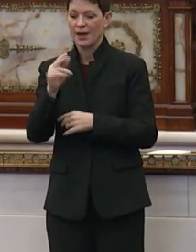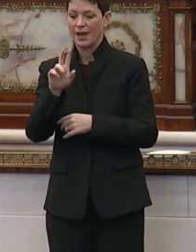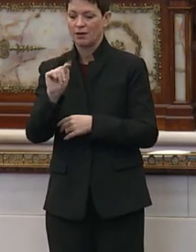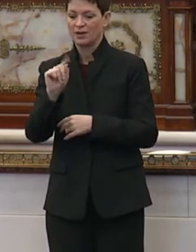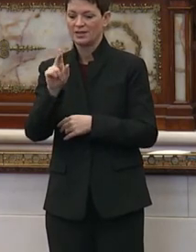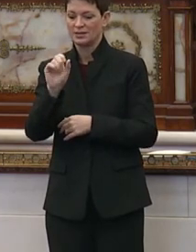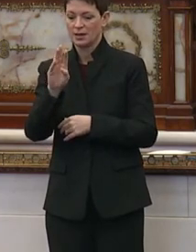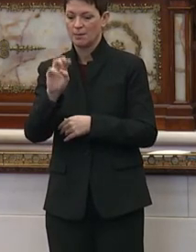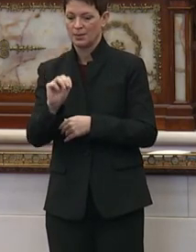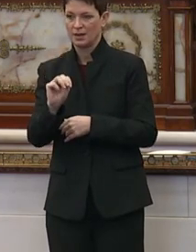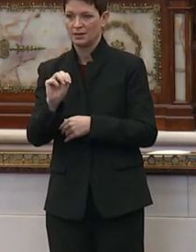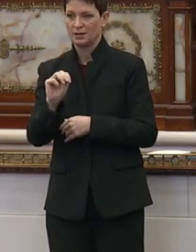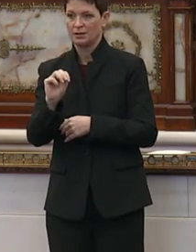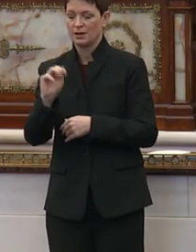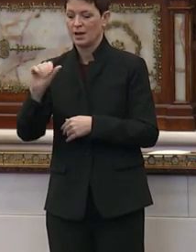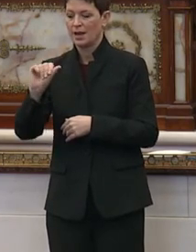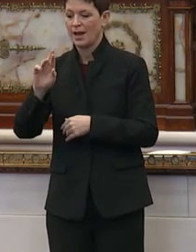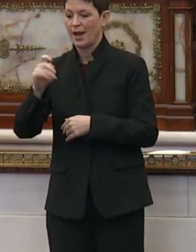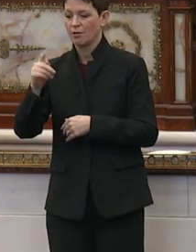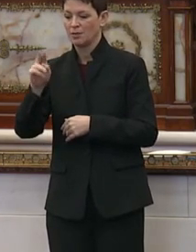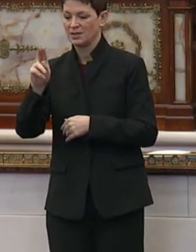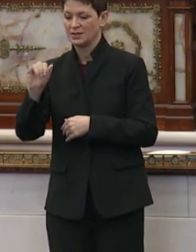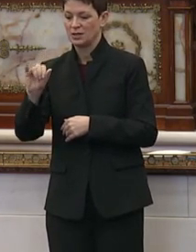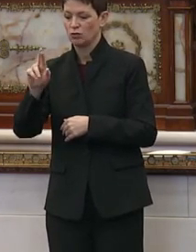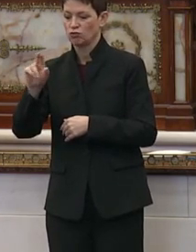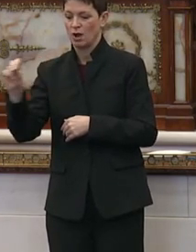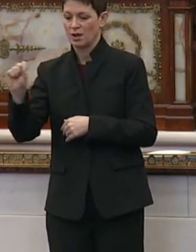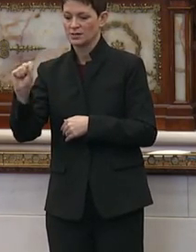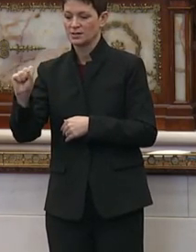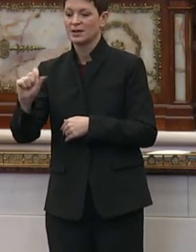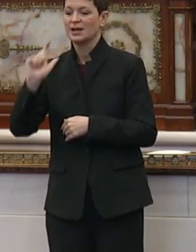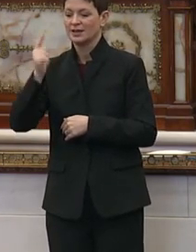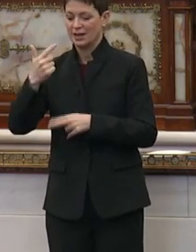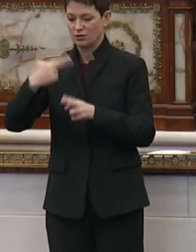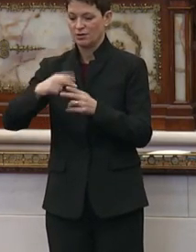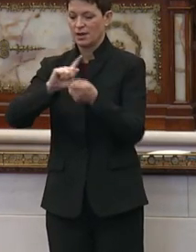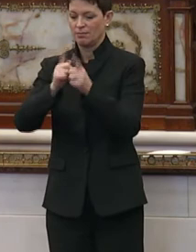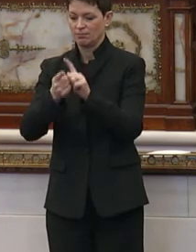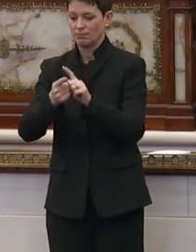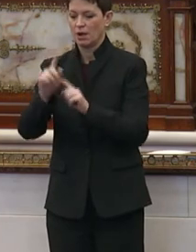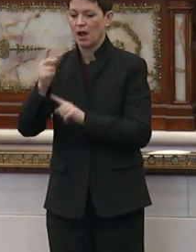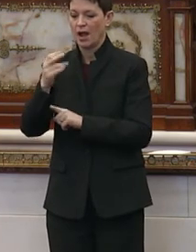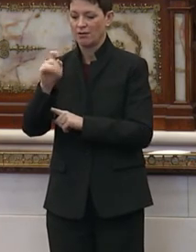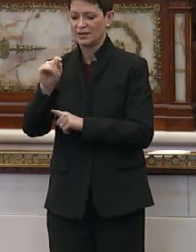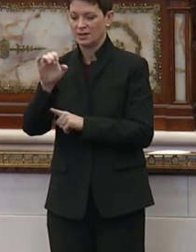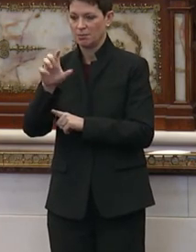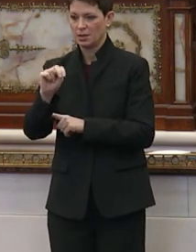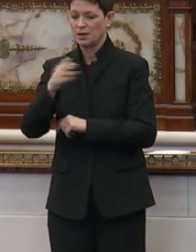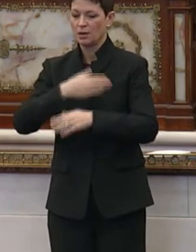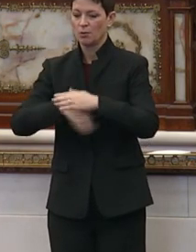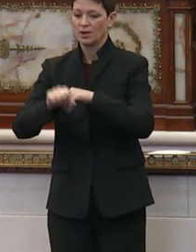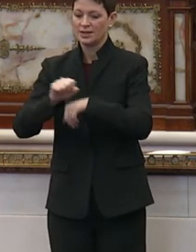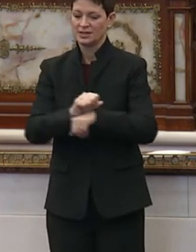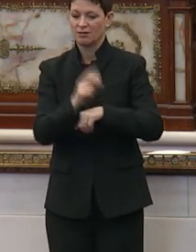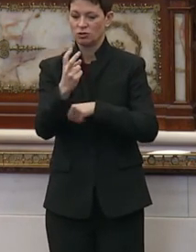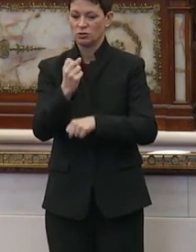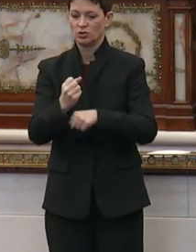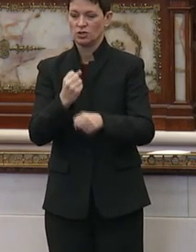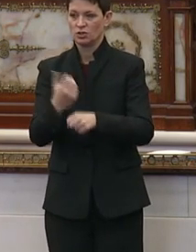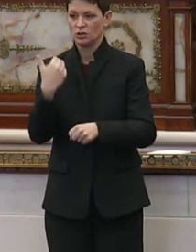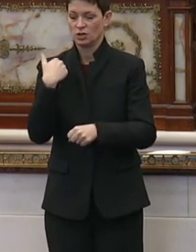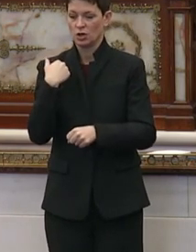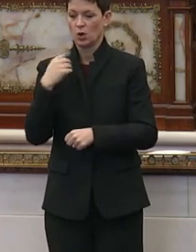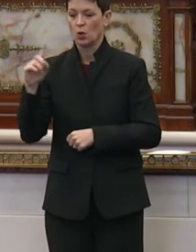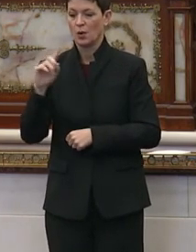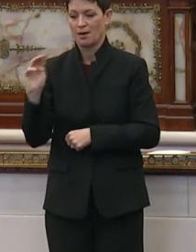Harriet Tubman. Araminta Minty Ross, later known as Harriet Tubman, was born into slavery 200 years ago in